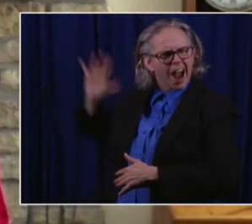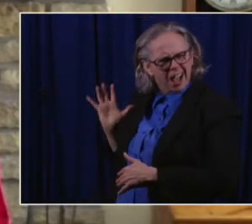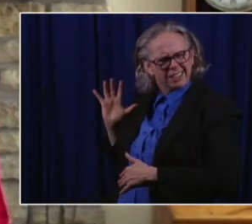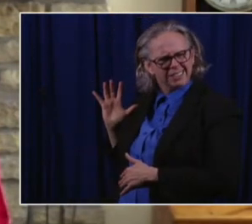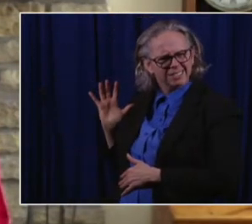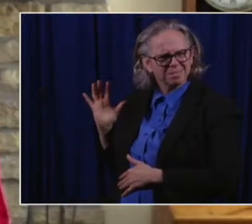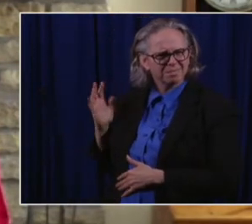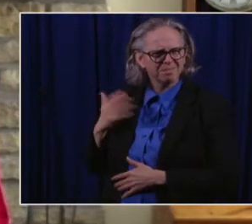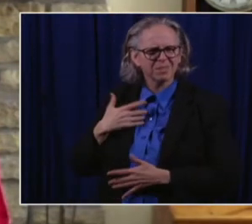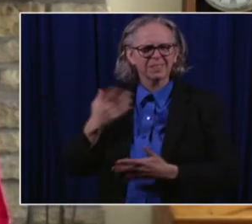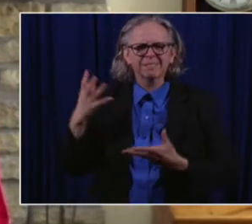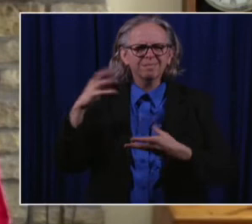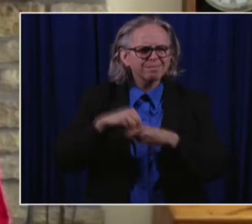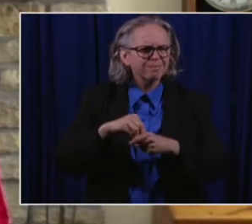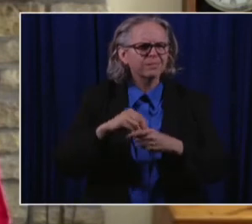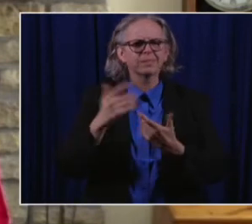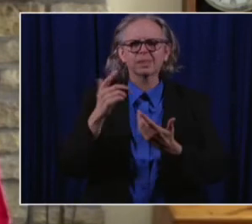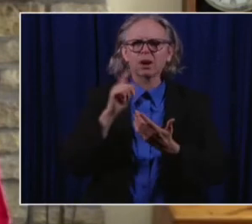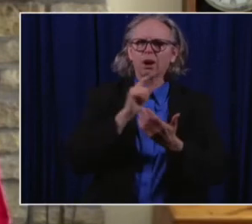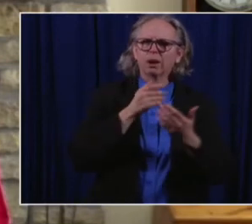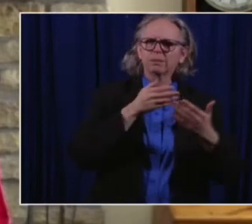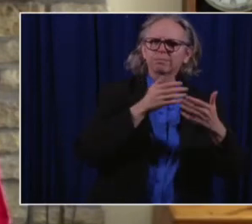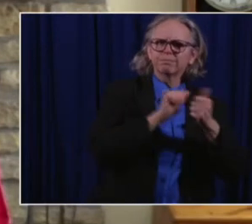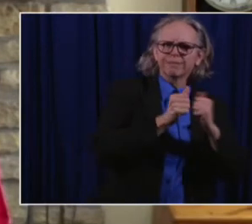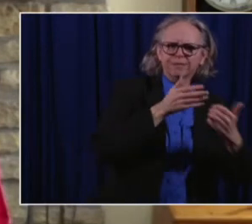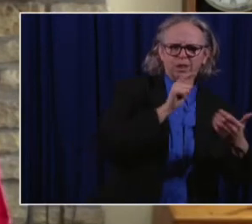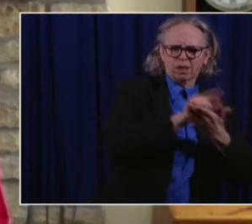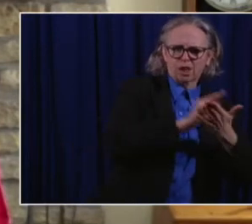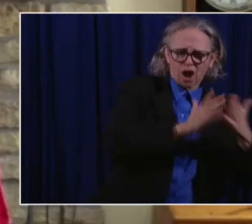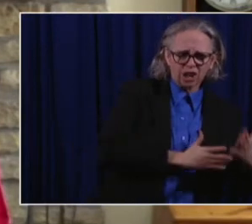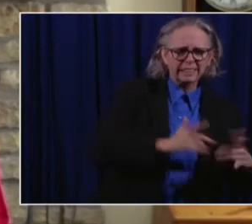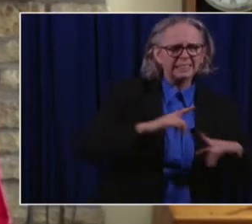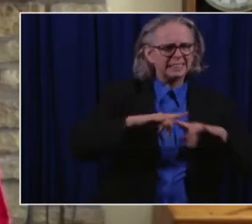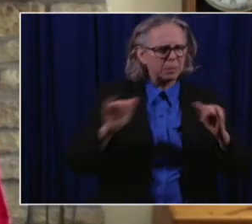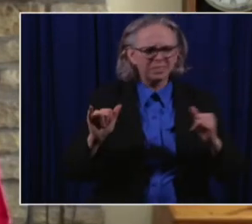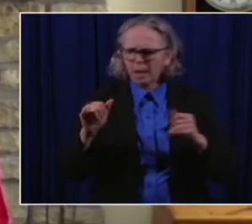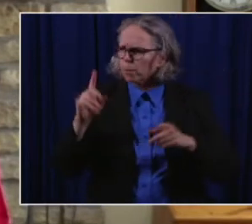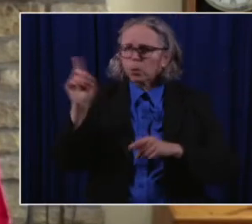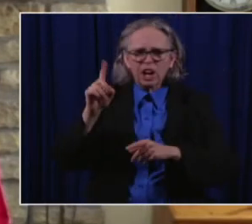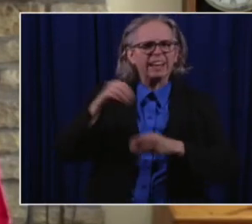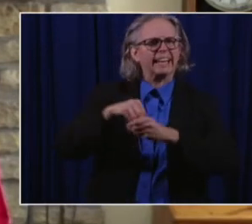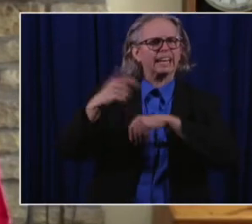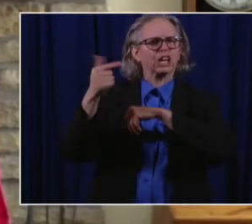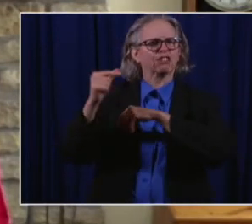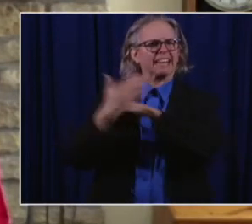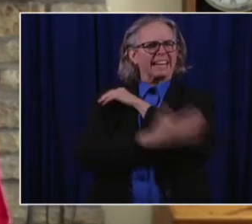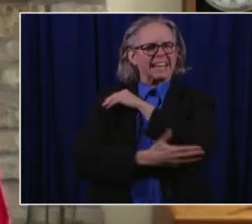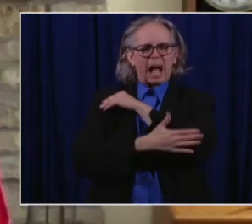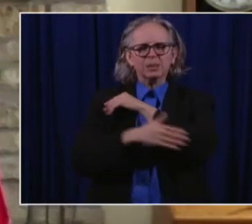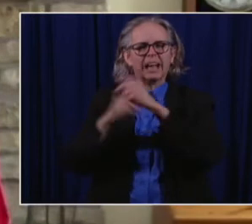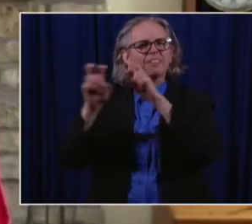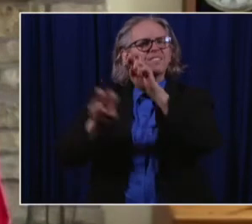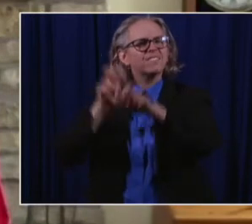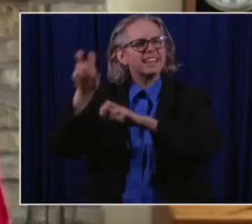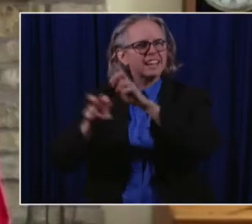Greene County Fair. And Fred and his wife, Mary, and his dad